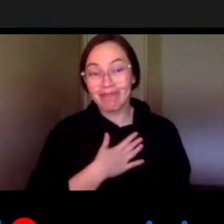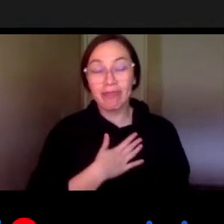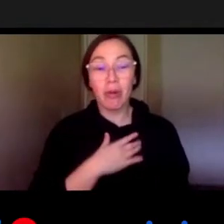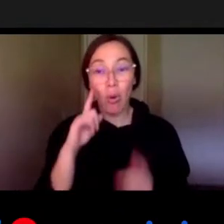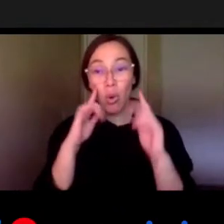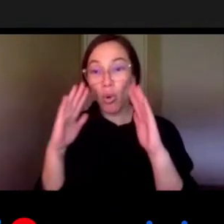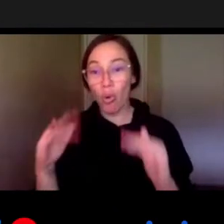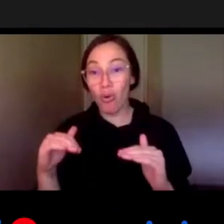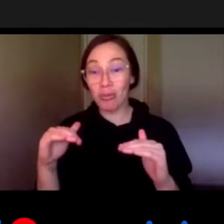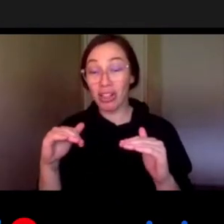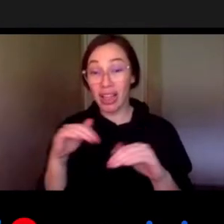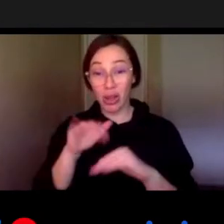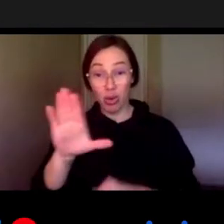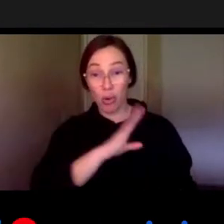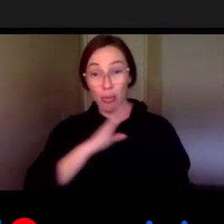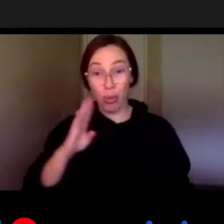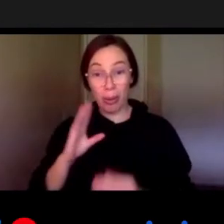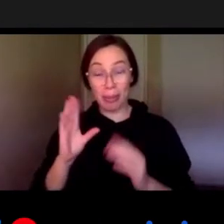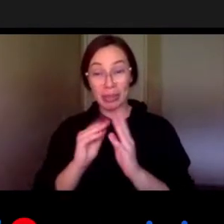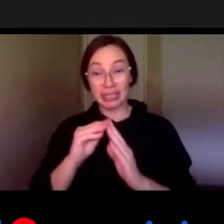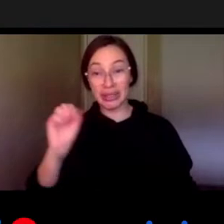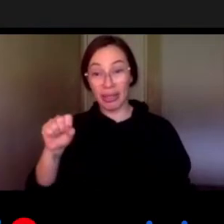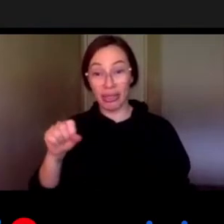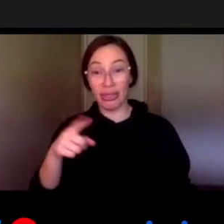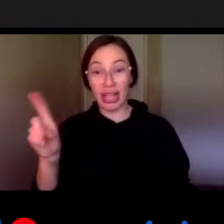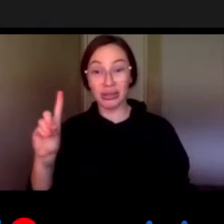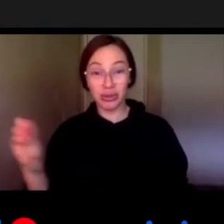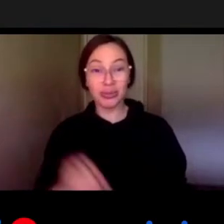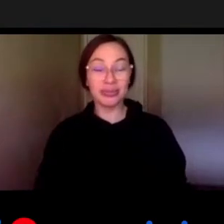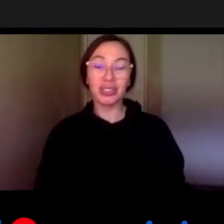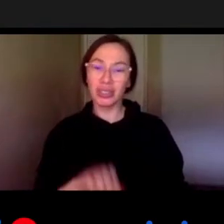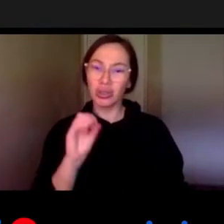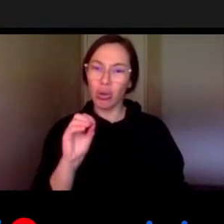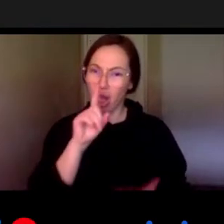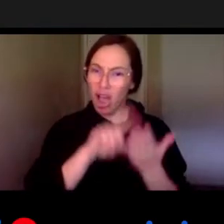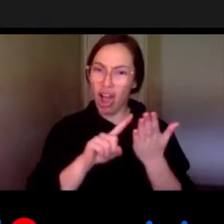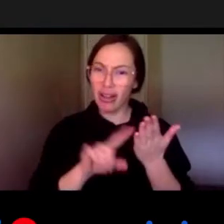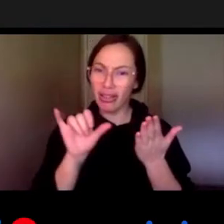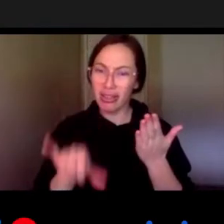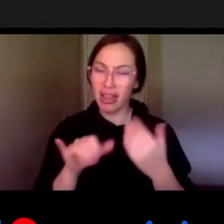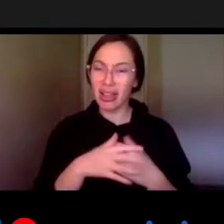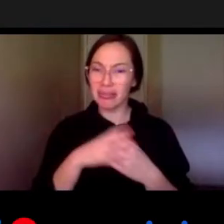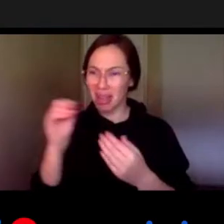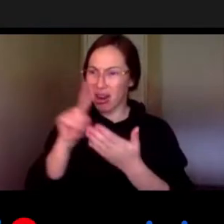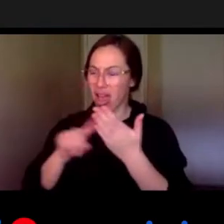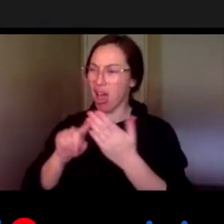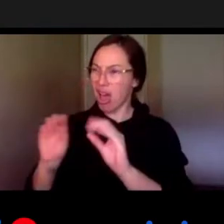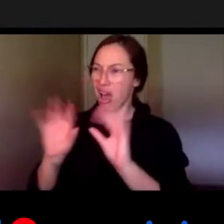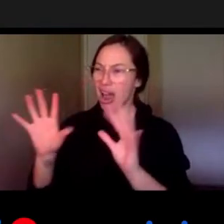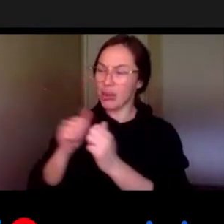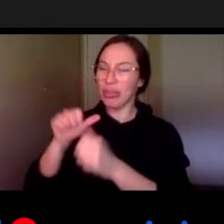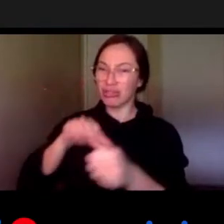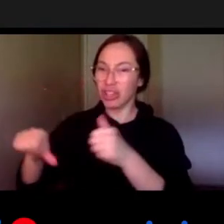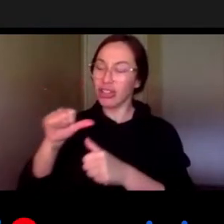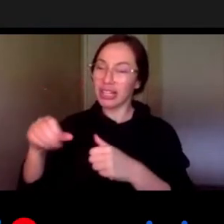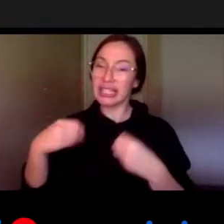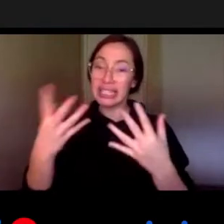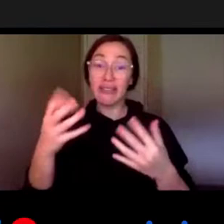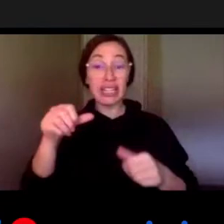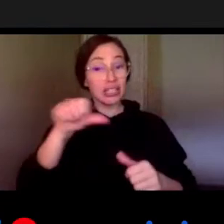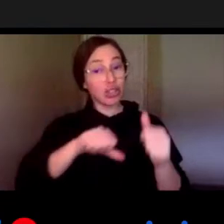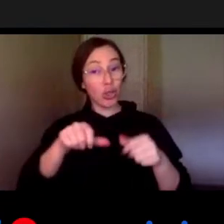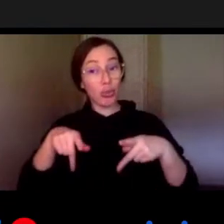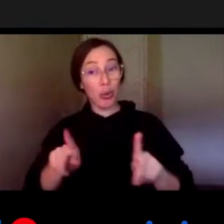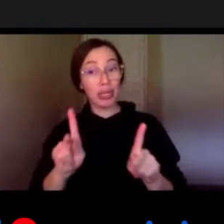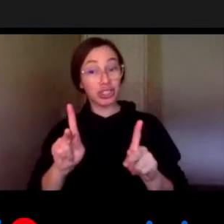Hopefully they do at your board meetings. So audit that and audit each other. Give each other permission